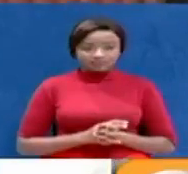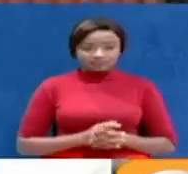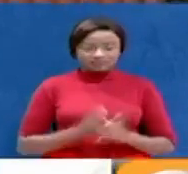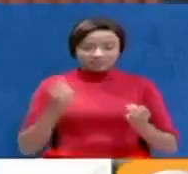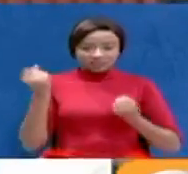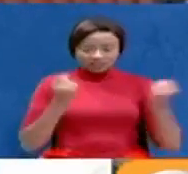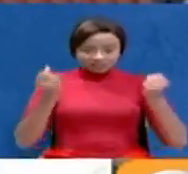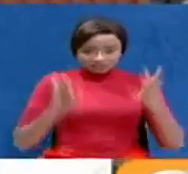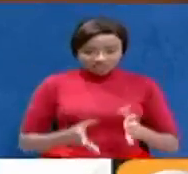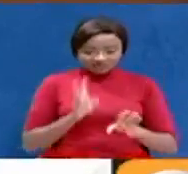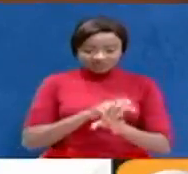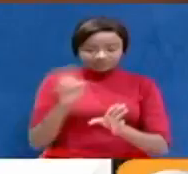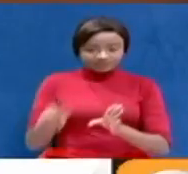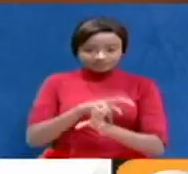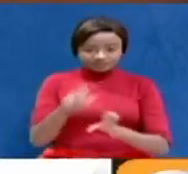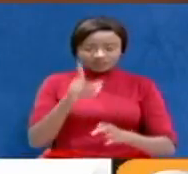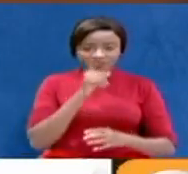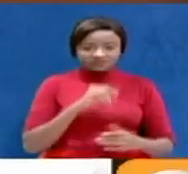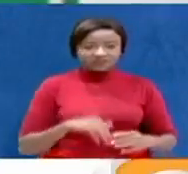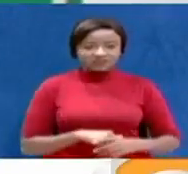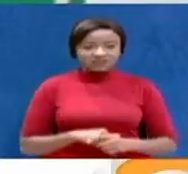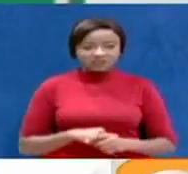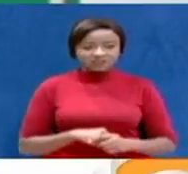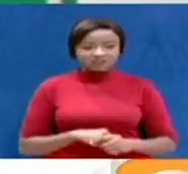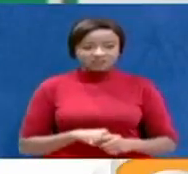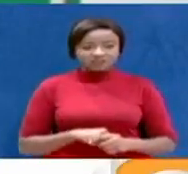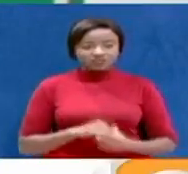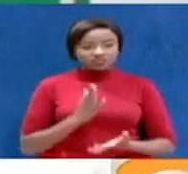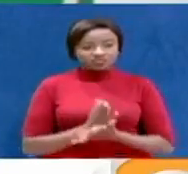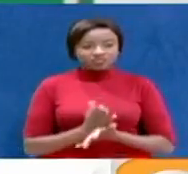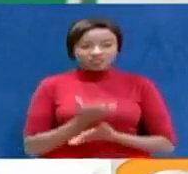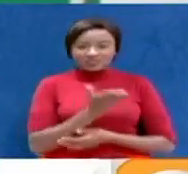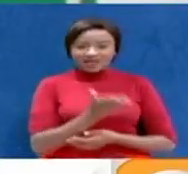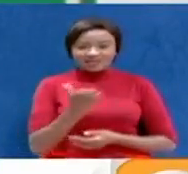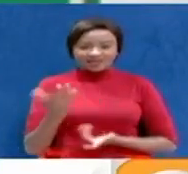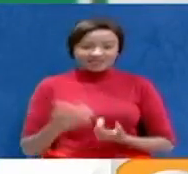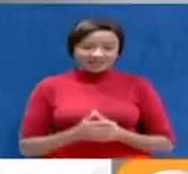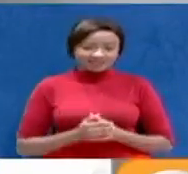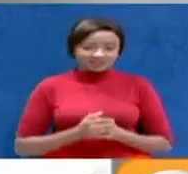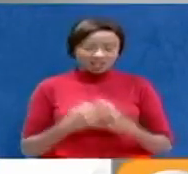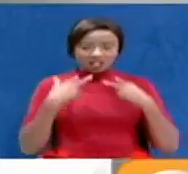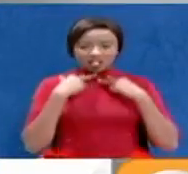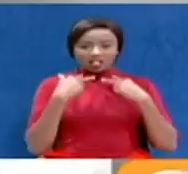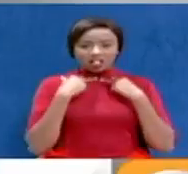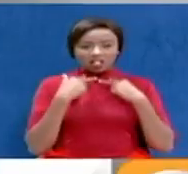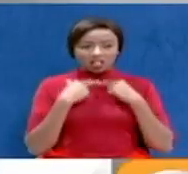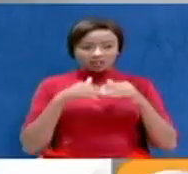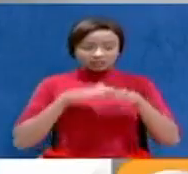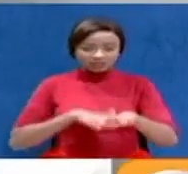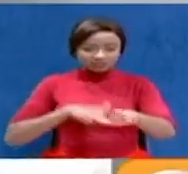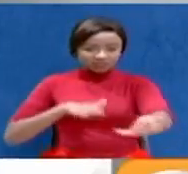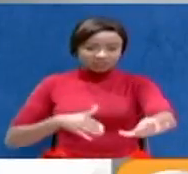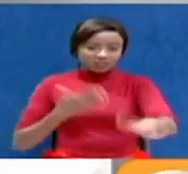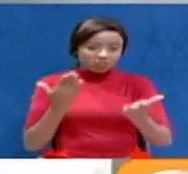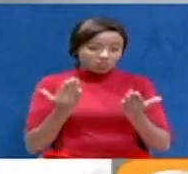Drivers crossing into Uganda and vice versa have been spending most of their time stranded in traffic